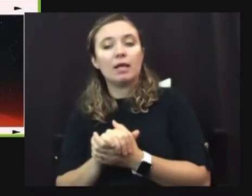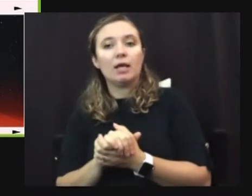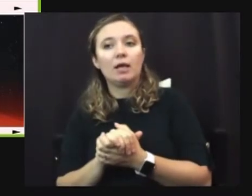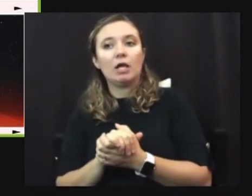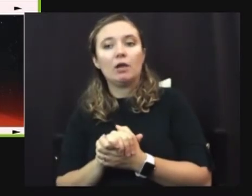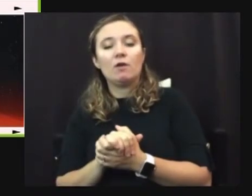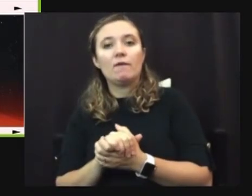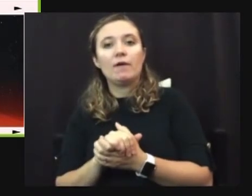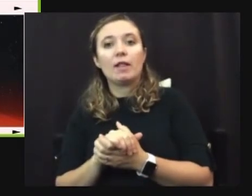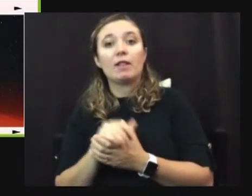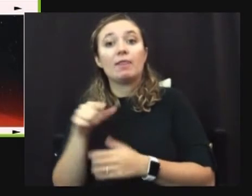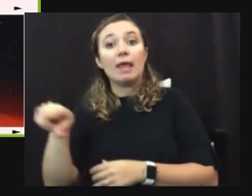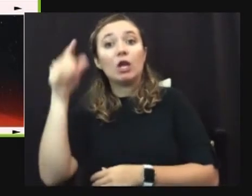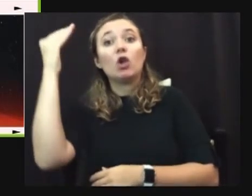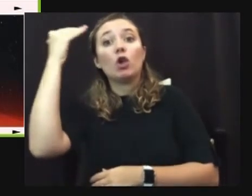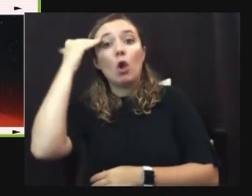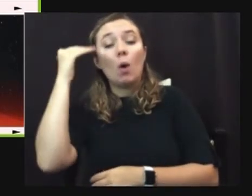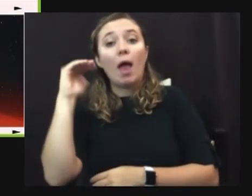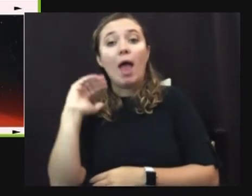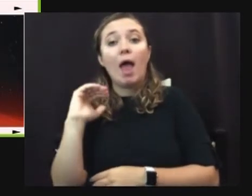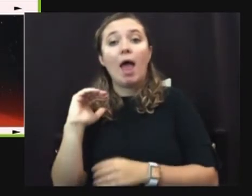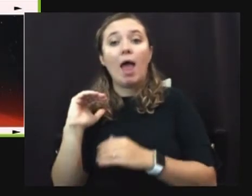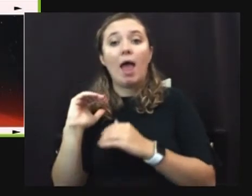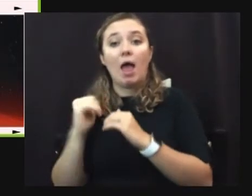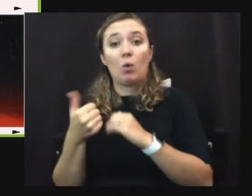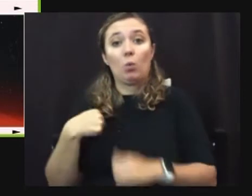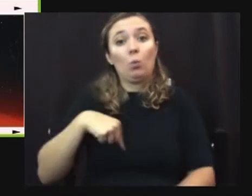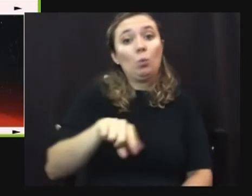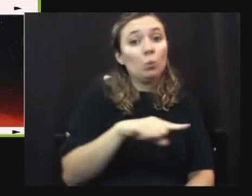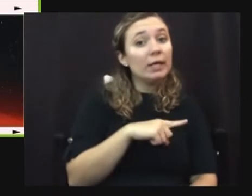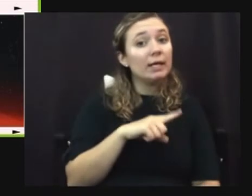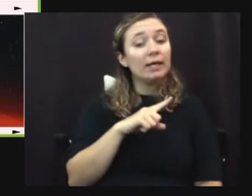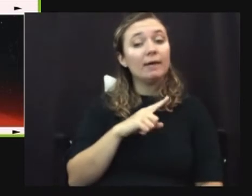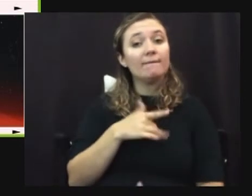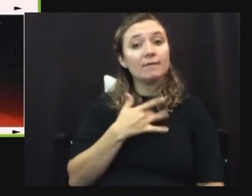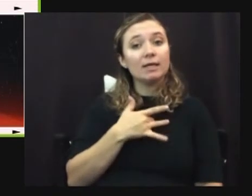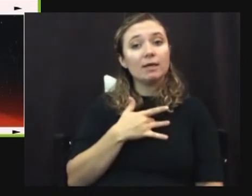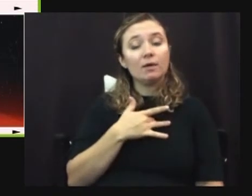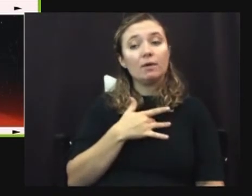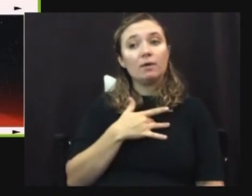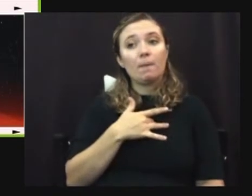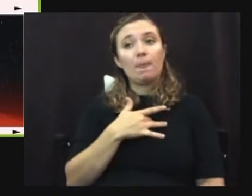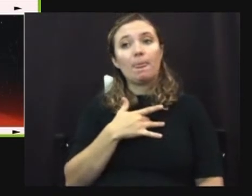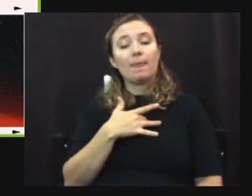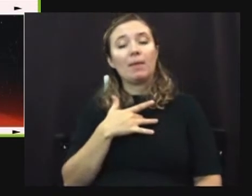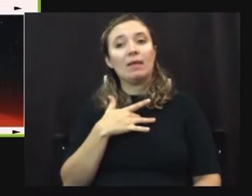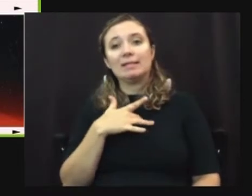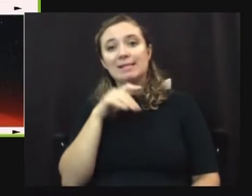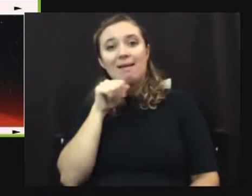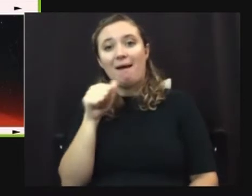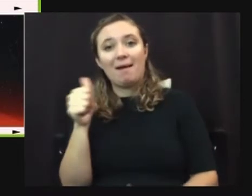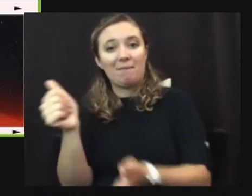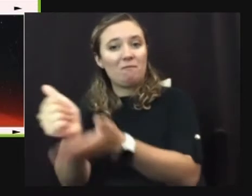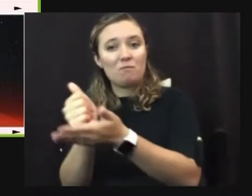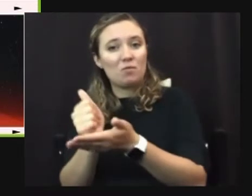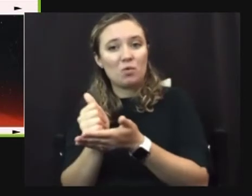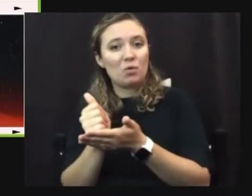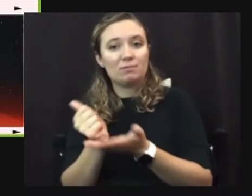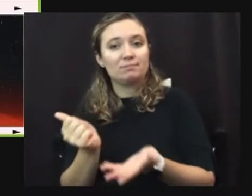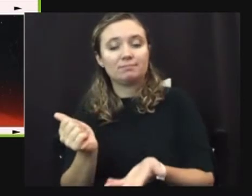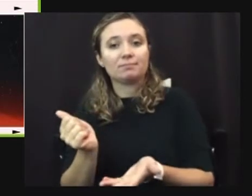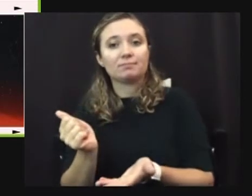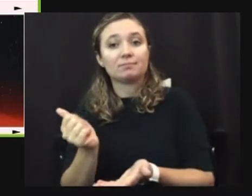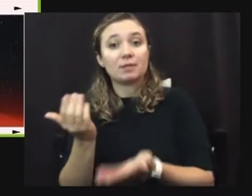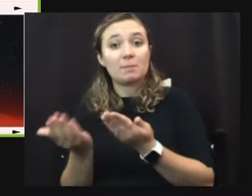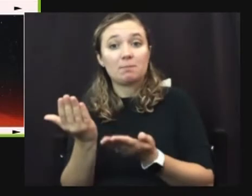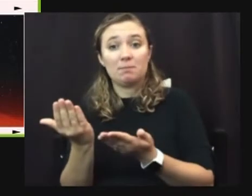feel, what we want them to say in response, that are actually not helpful to us, may